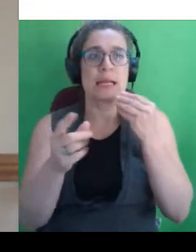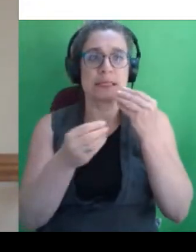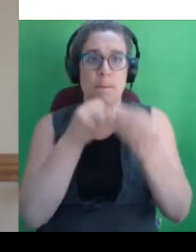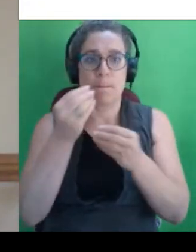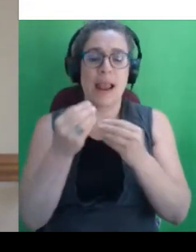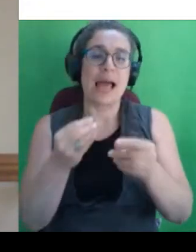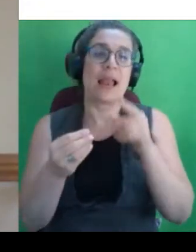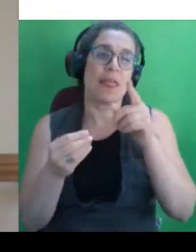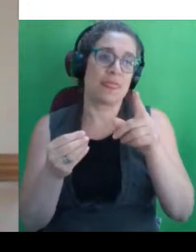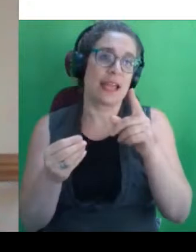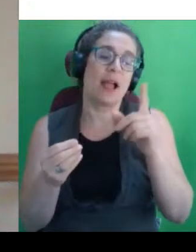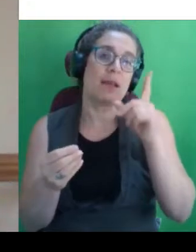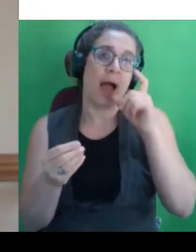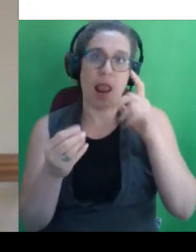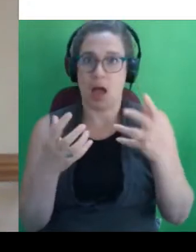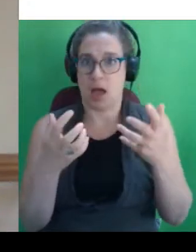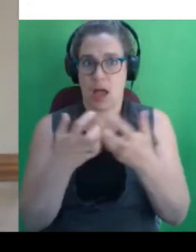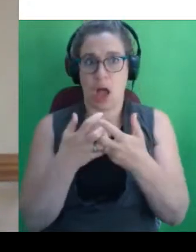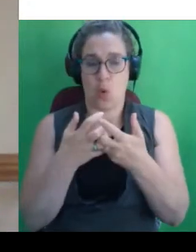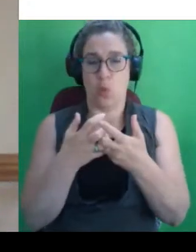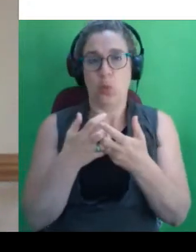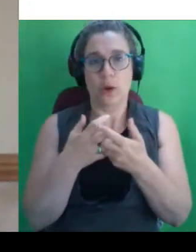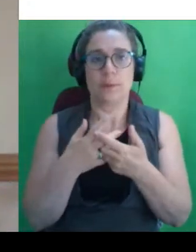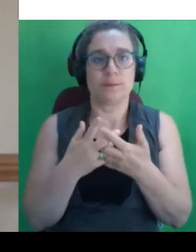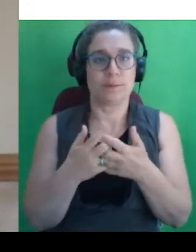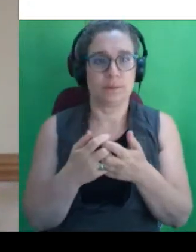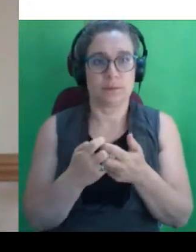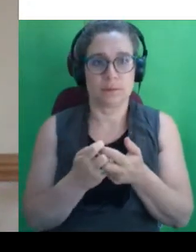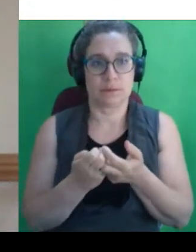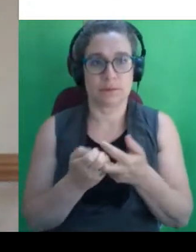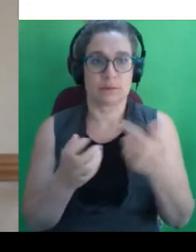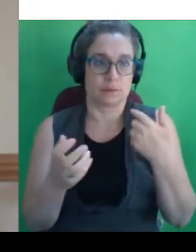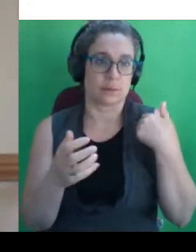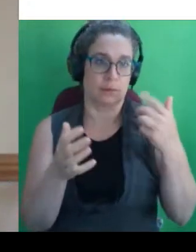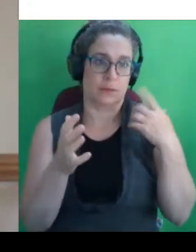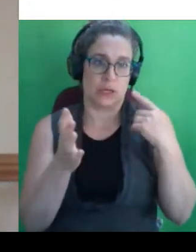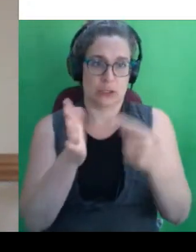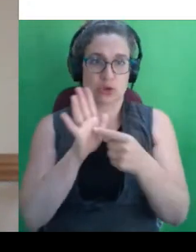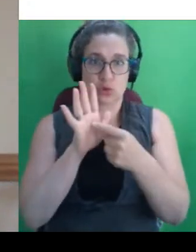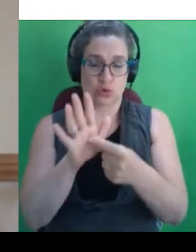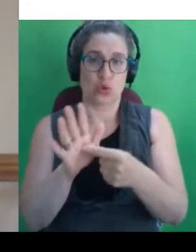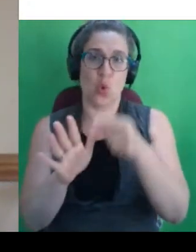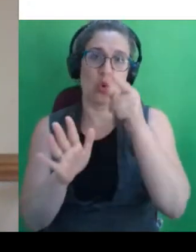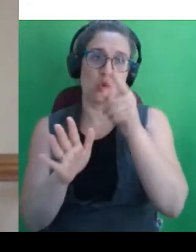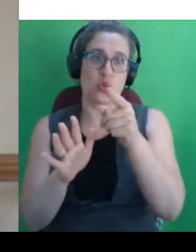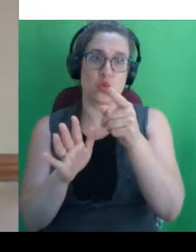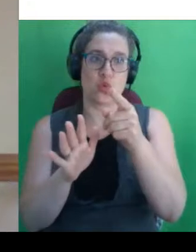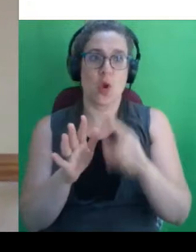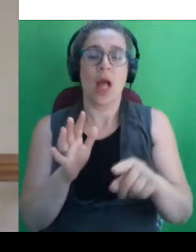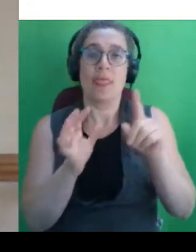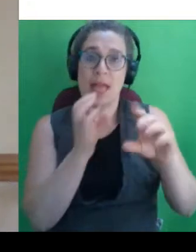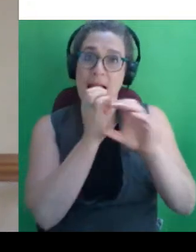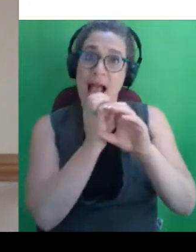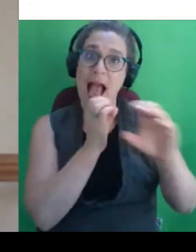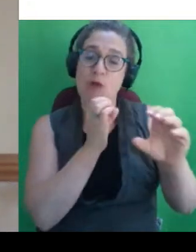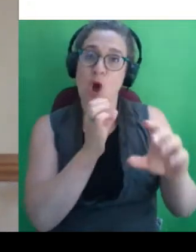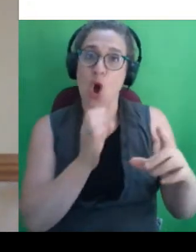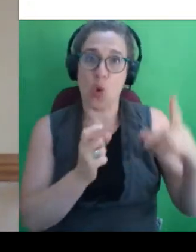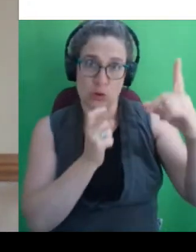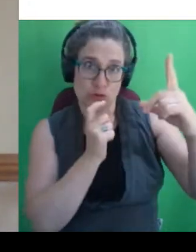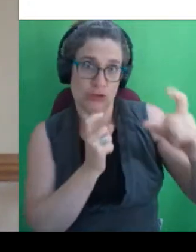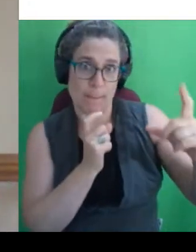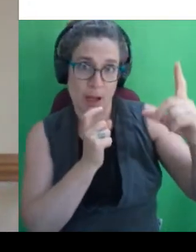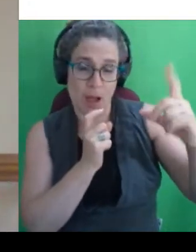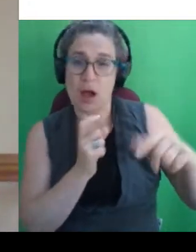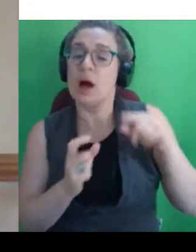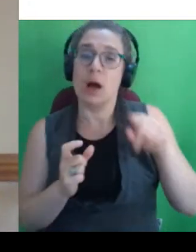technique. So I'm going to demonstrate the small volume spacer, the aero chamber, but as you're aware, there are a number of